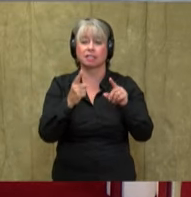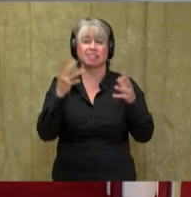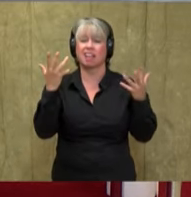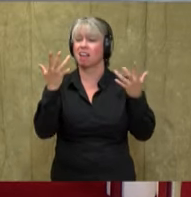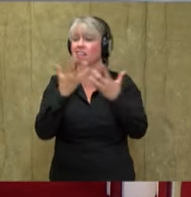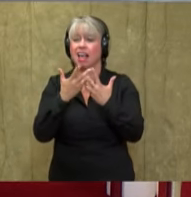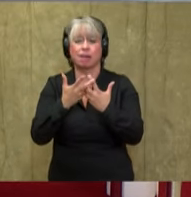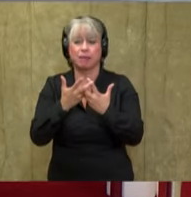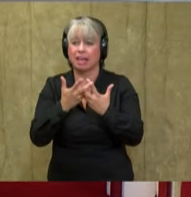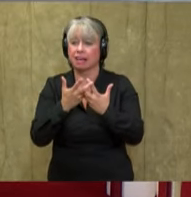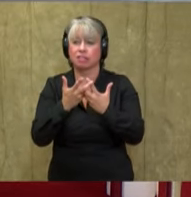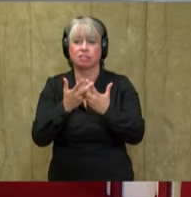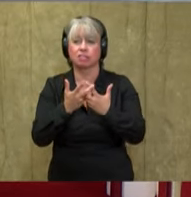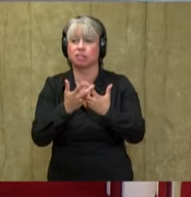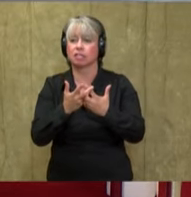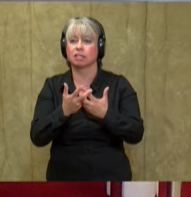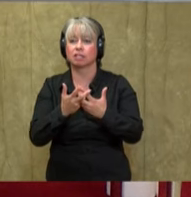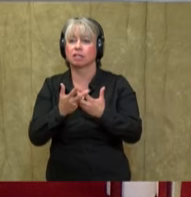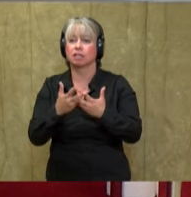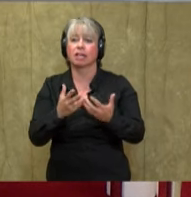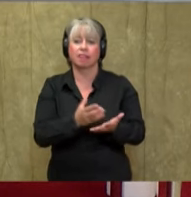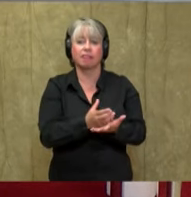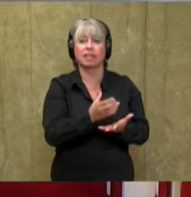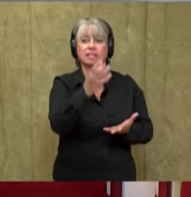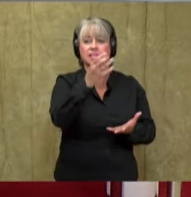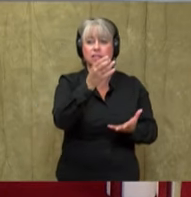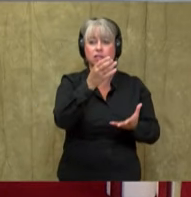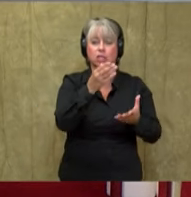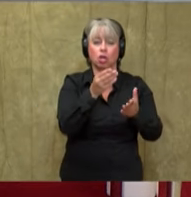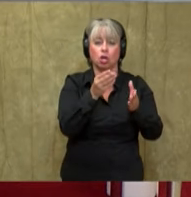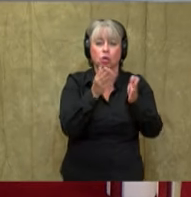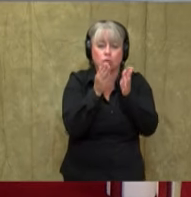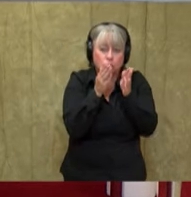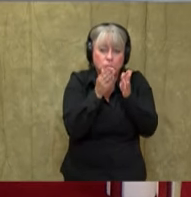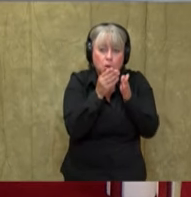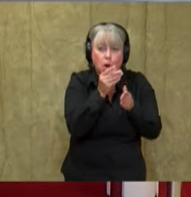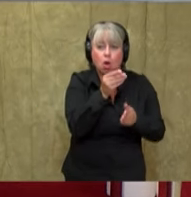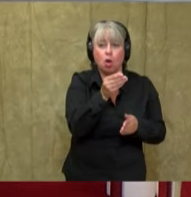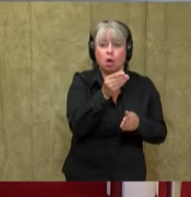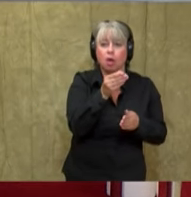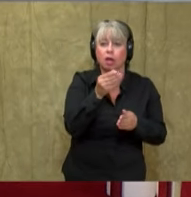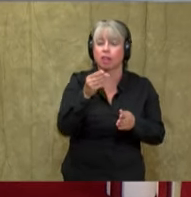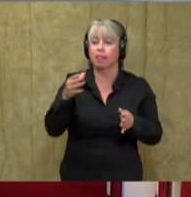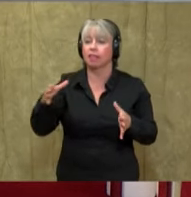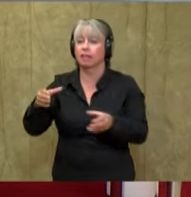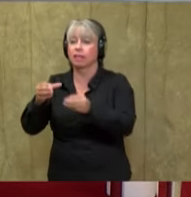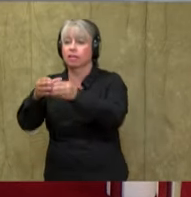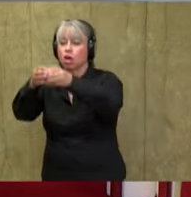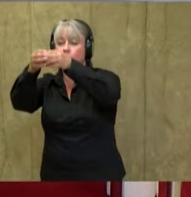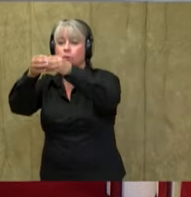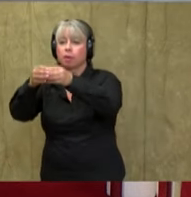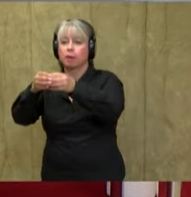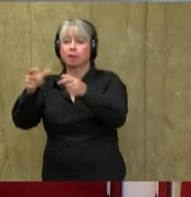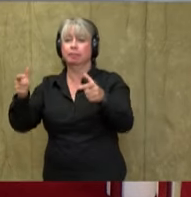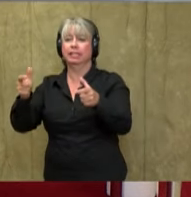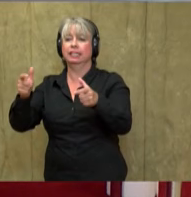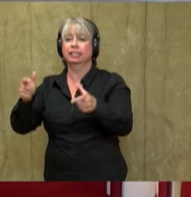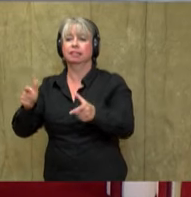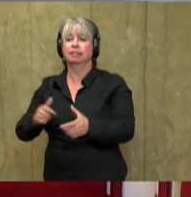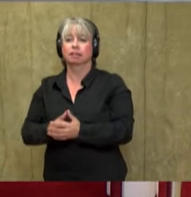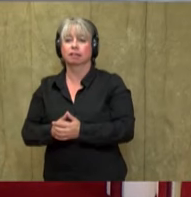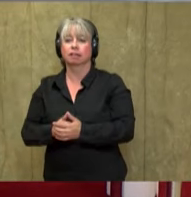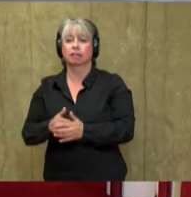same. This cylinder has a smaller diameter than this cone. Okay. Likewise